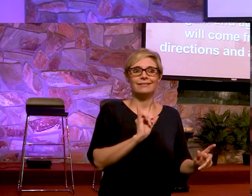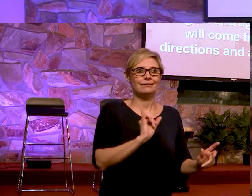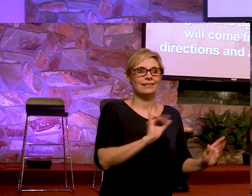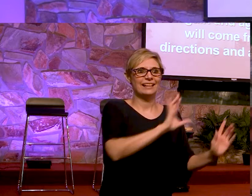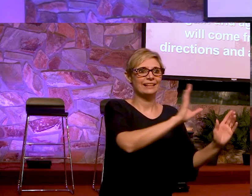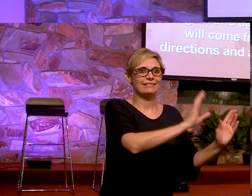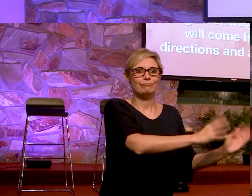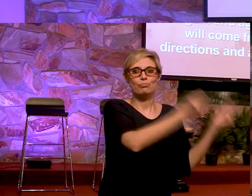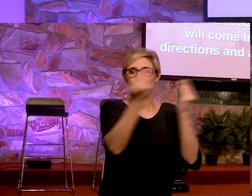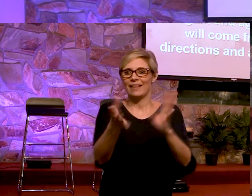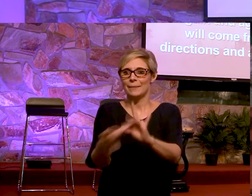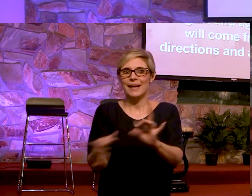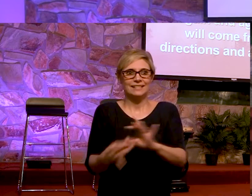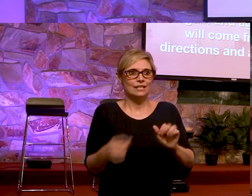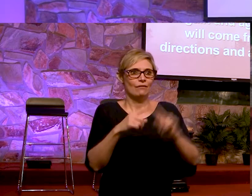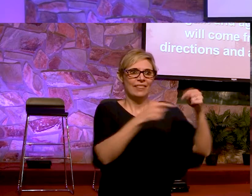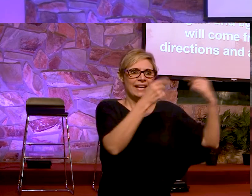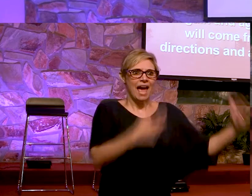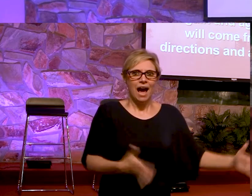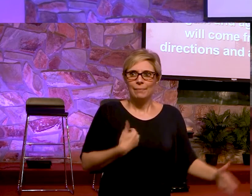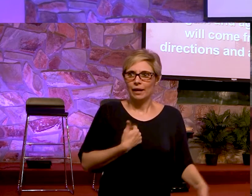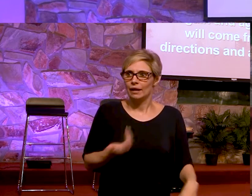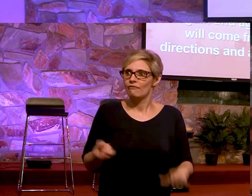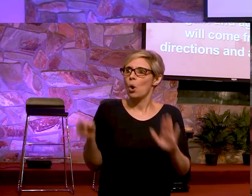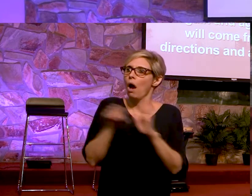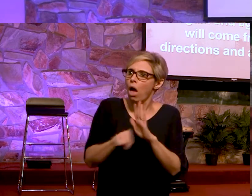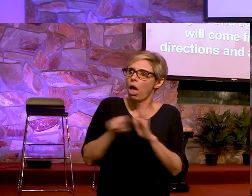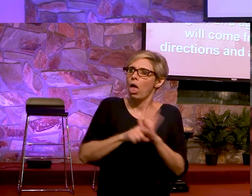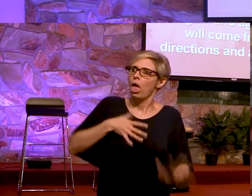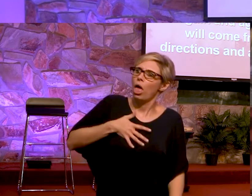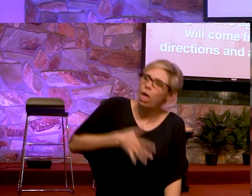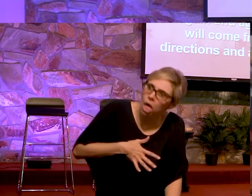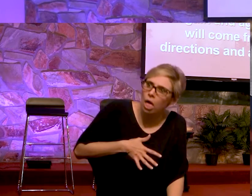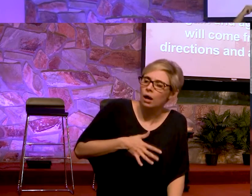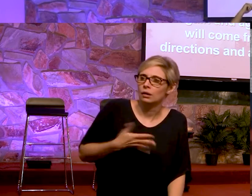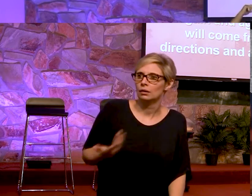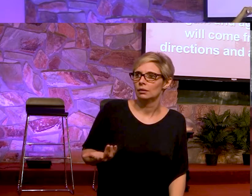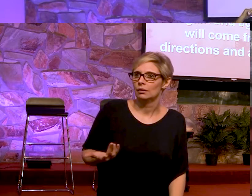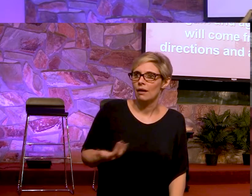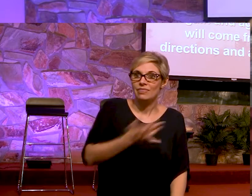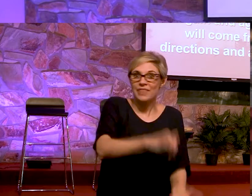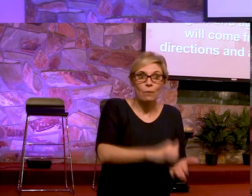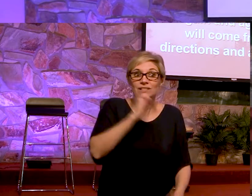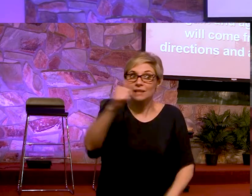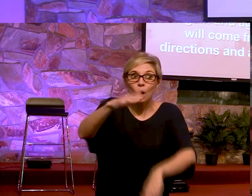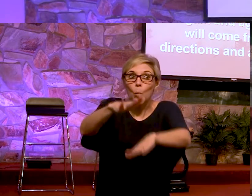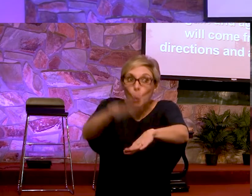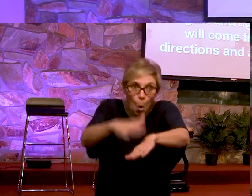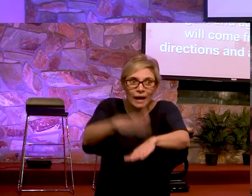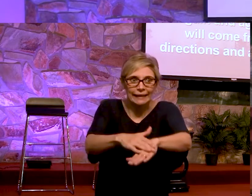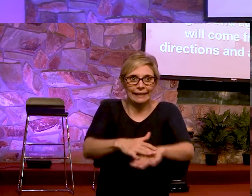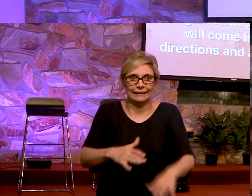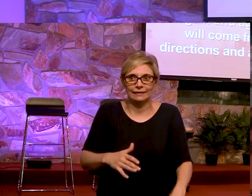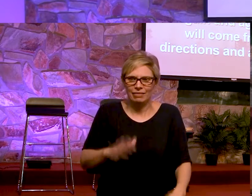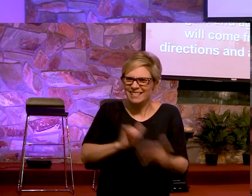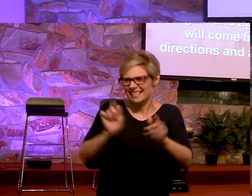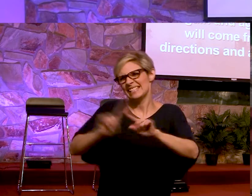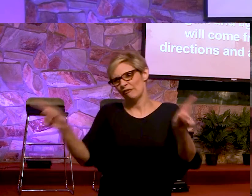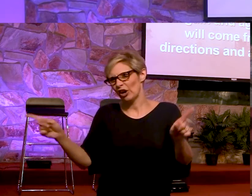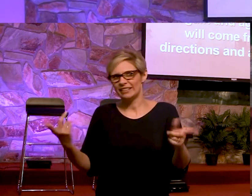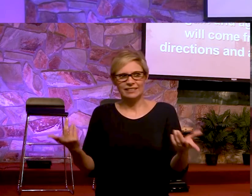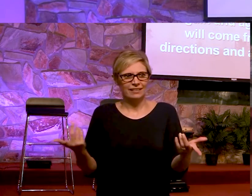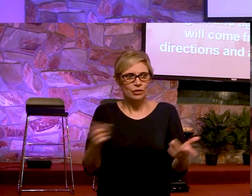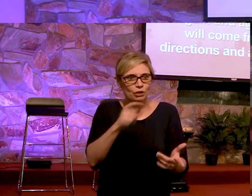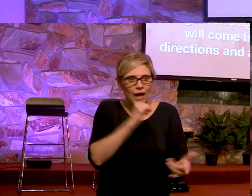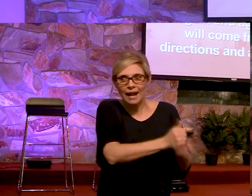camp that were coming to the workers, to those who were tired and emotionally spent. And they're not